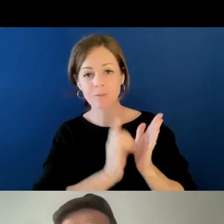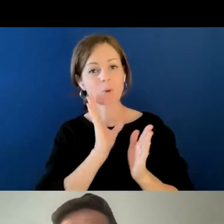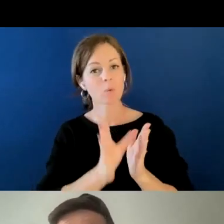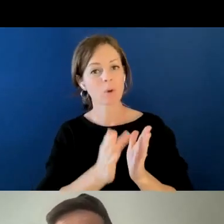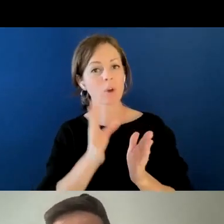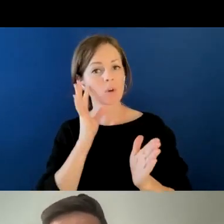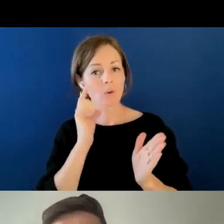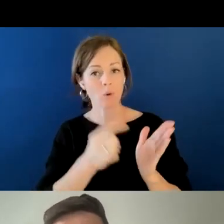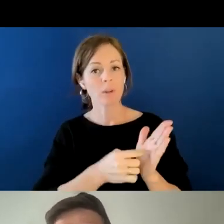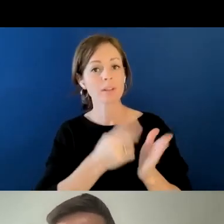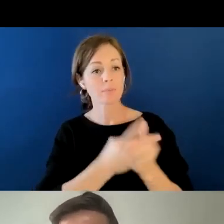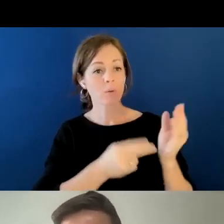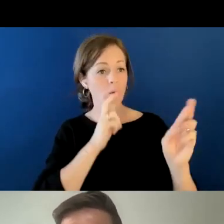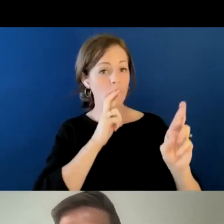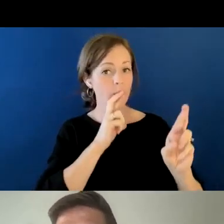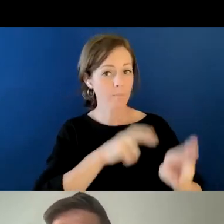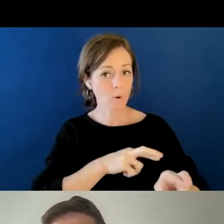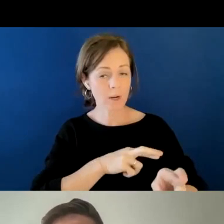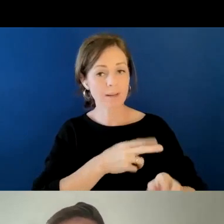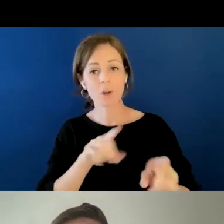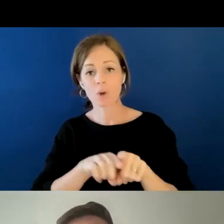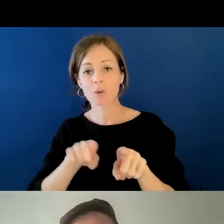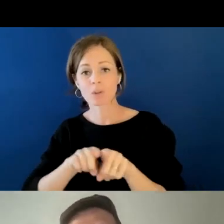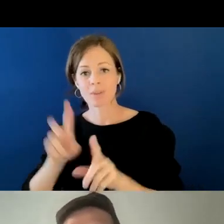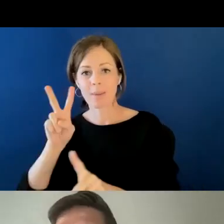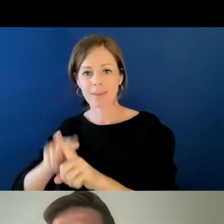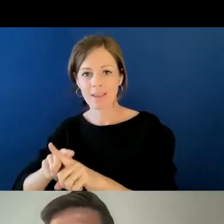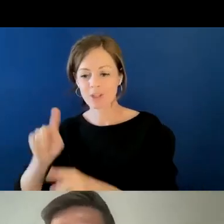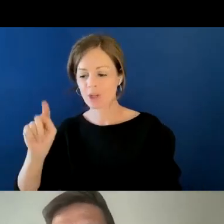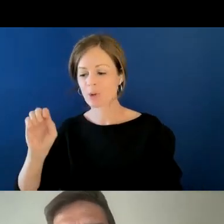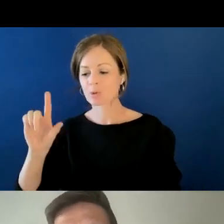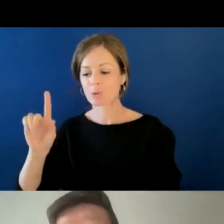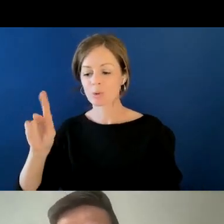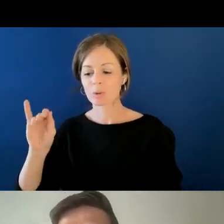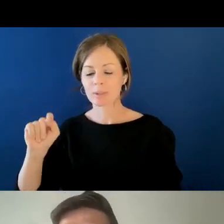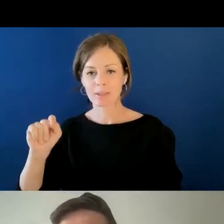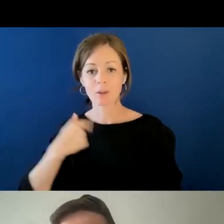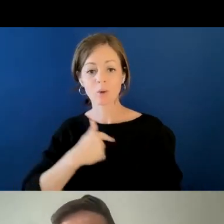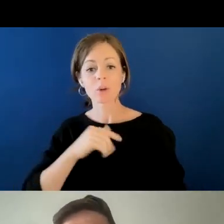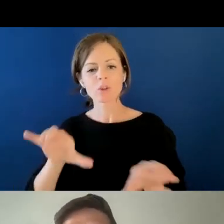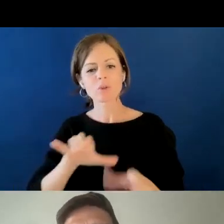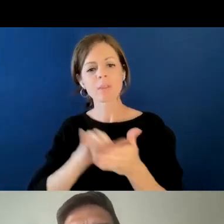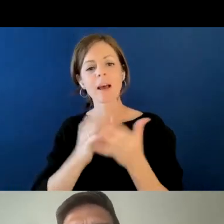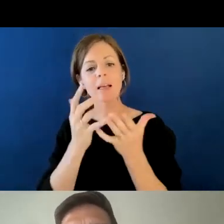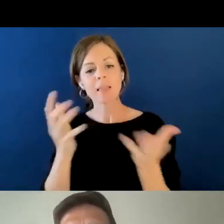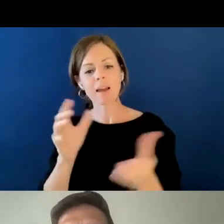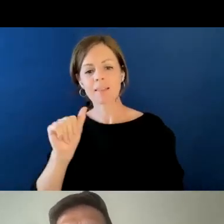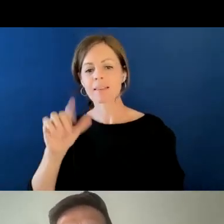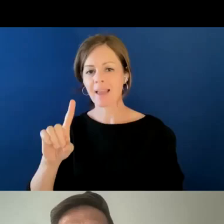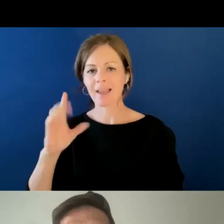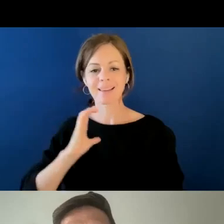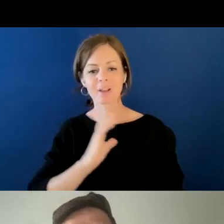in the report, but also a lot of the application in the toolkits. And we do this a lot here at the Ad Council, which is how do we